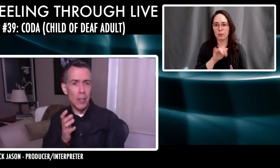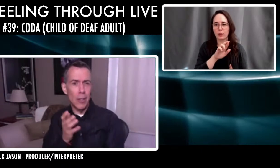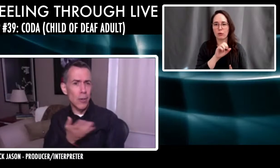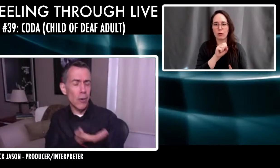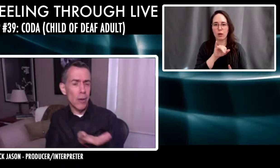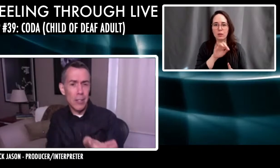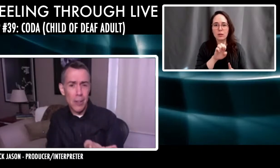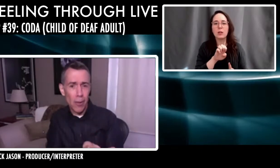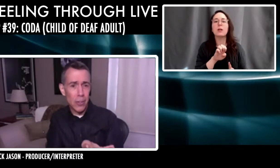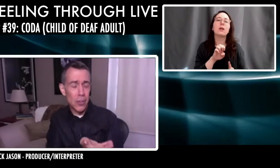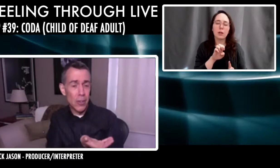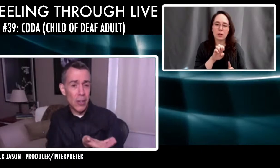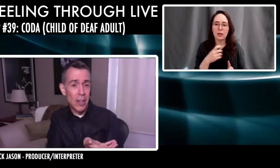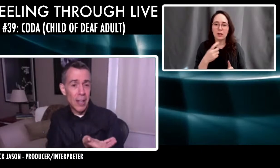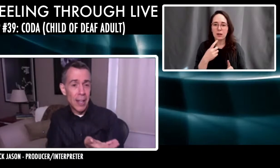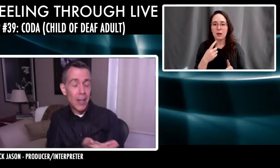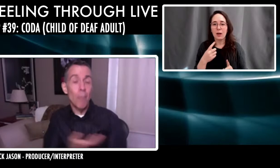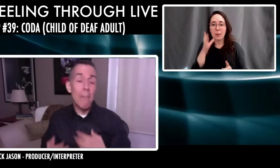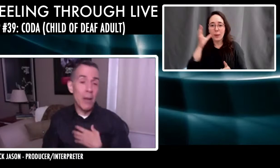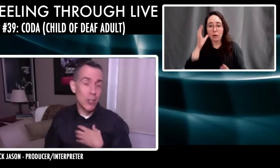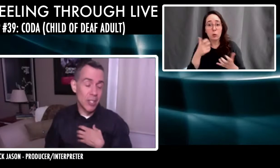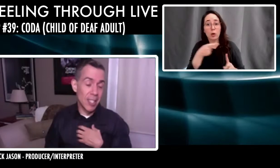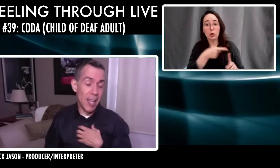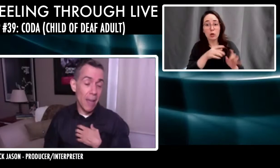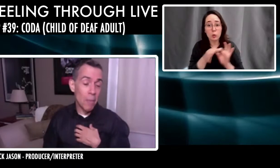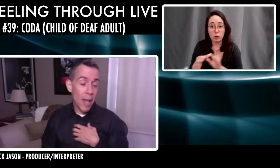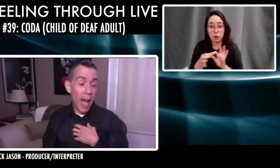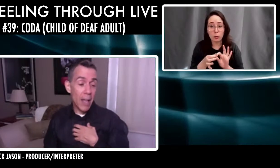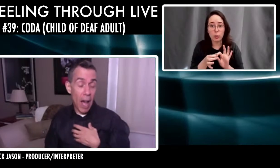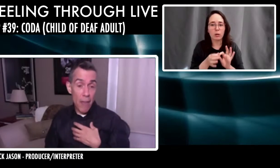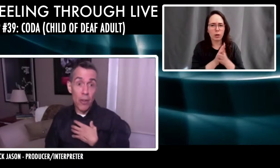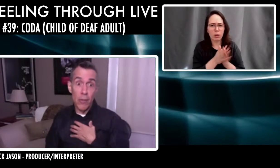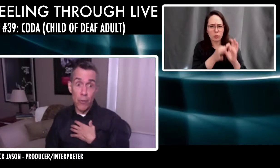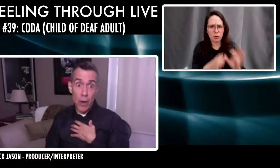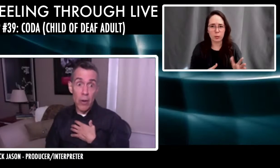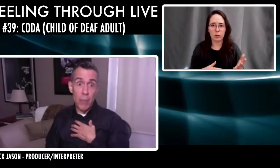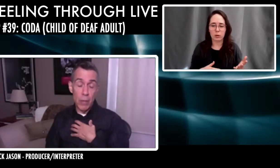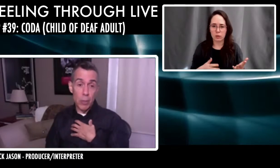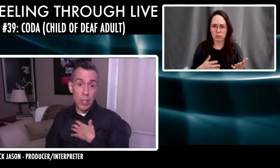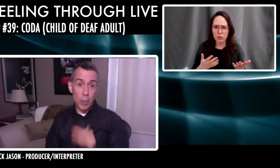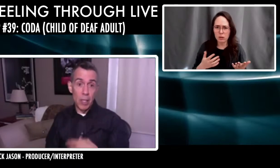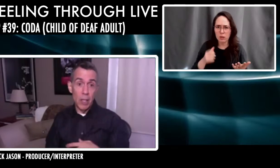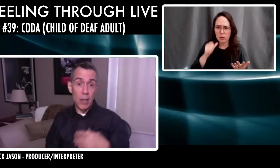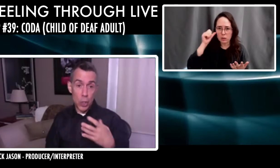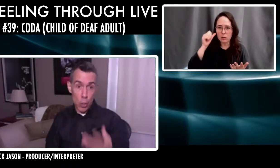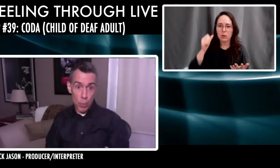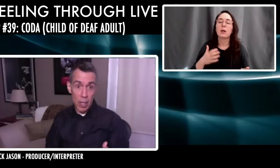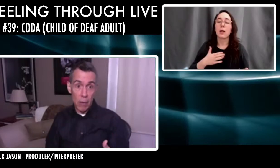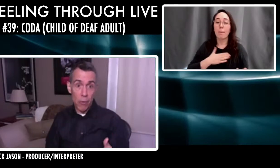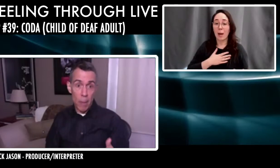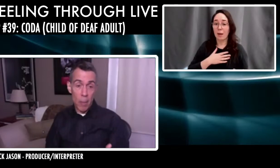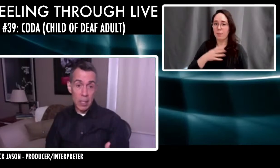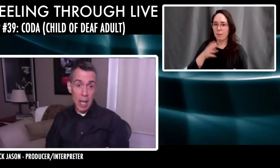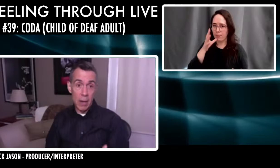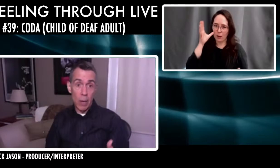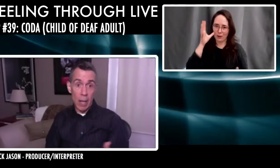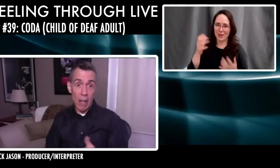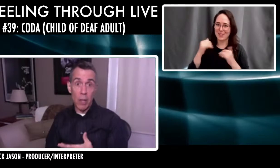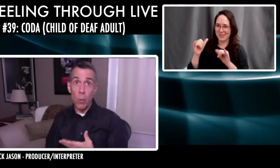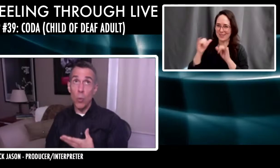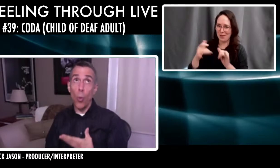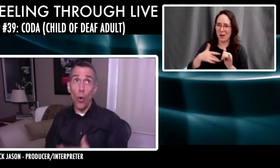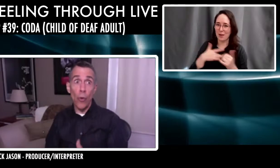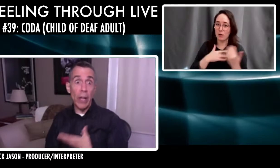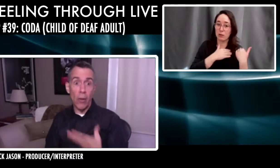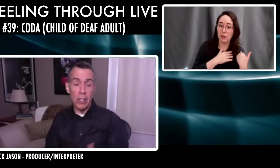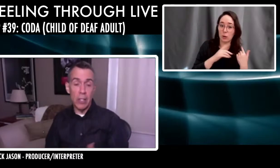And she goes, you're adults. You could, you my parents used to say, I, I felt a very big responsibility of interpreting for my mom and dad. And when I